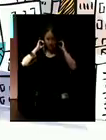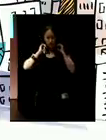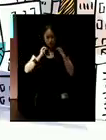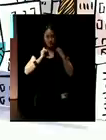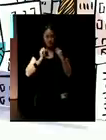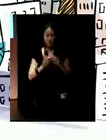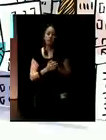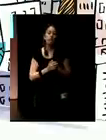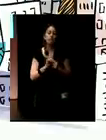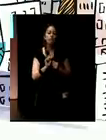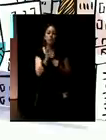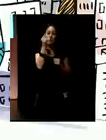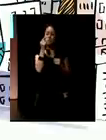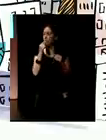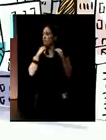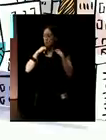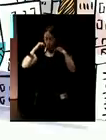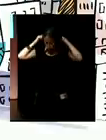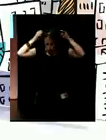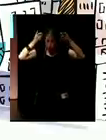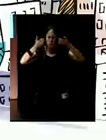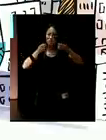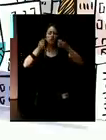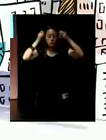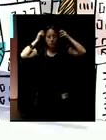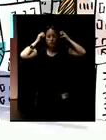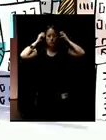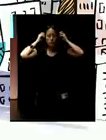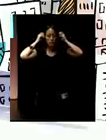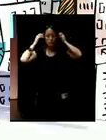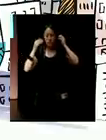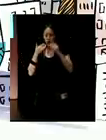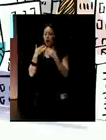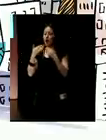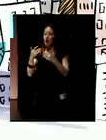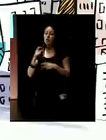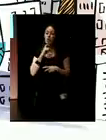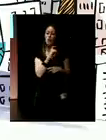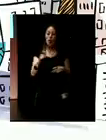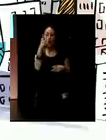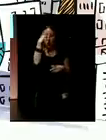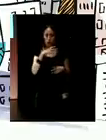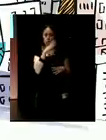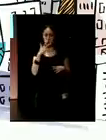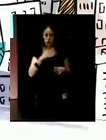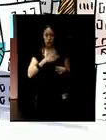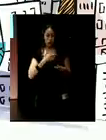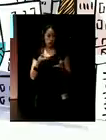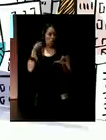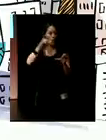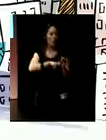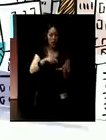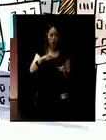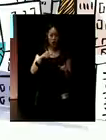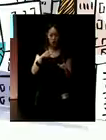Thank you. First of all, thank you to the ONCE Foundation for giving us the opportunity of participating in this